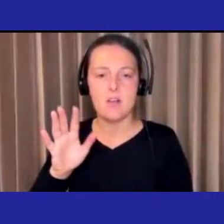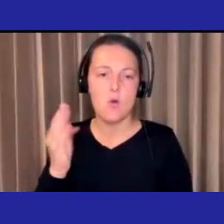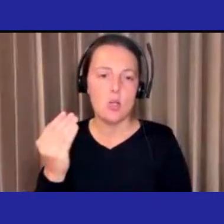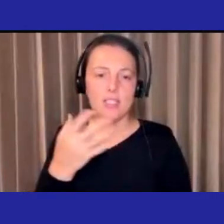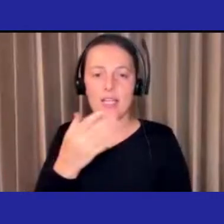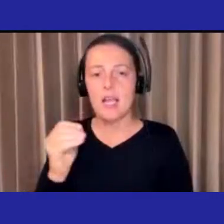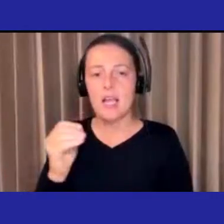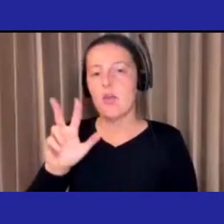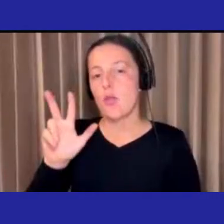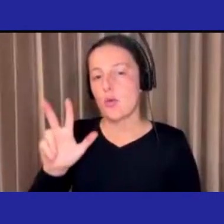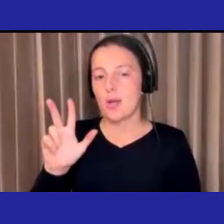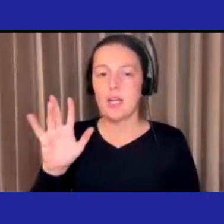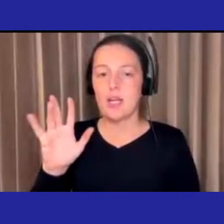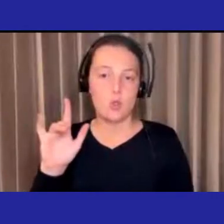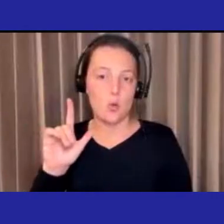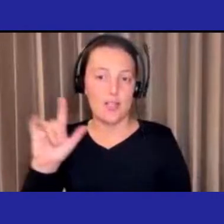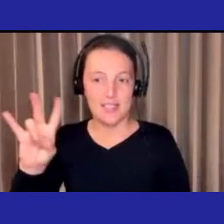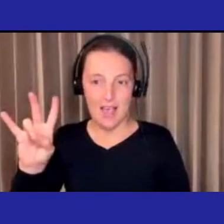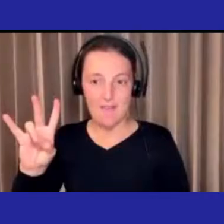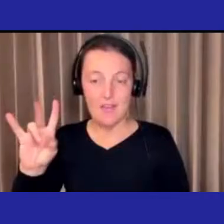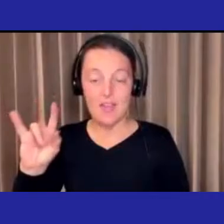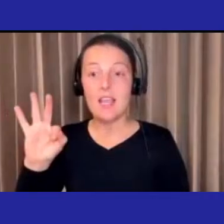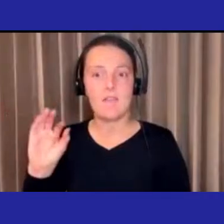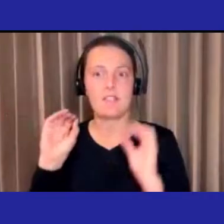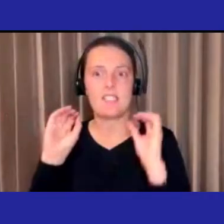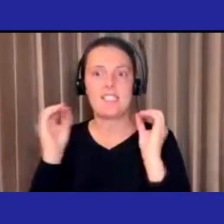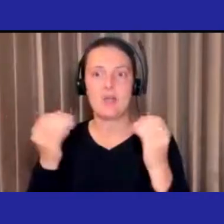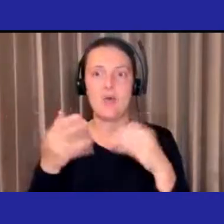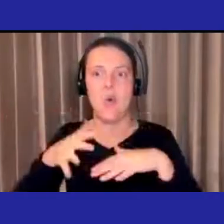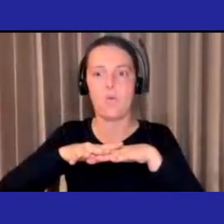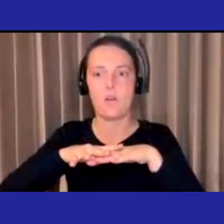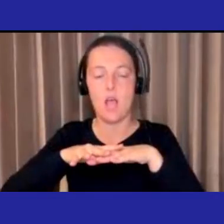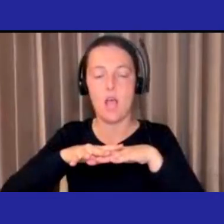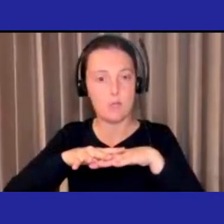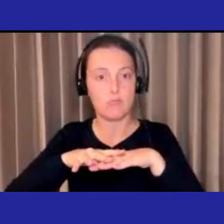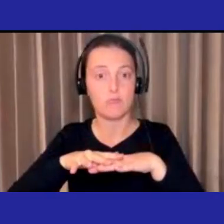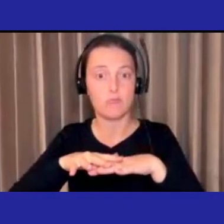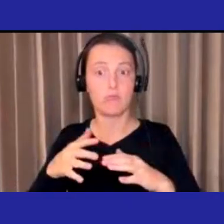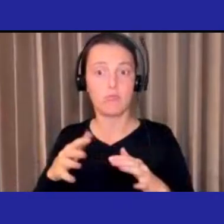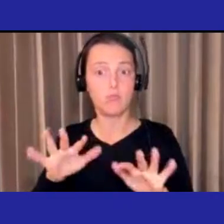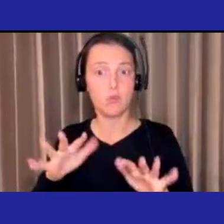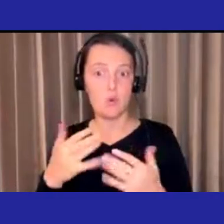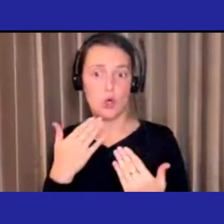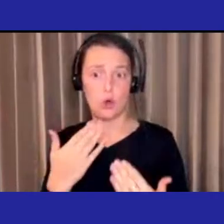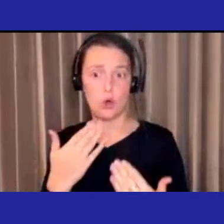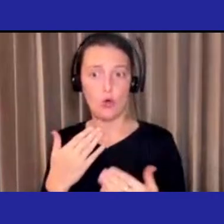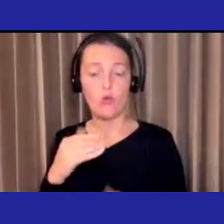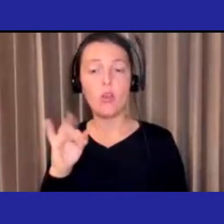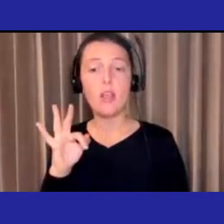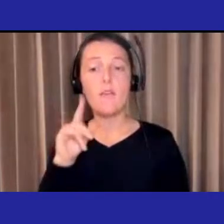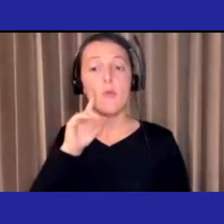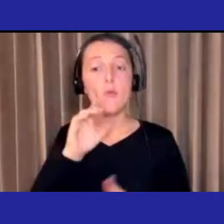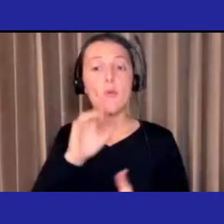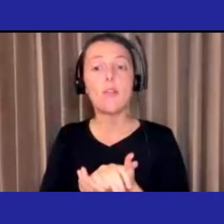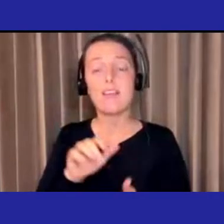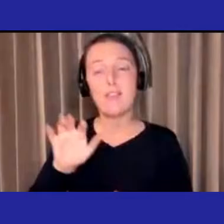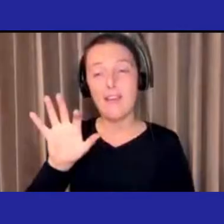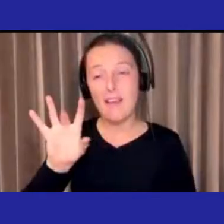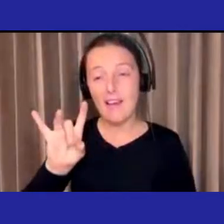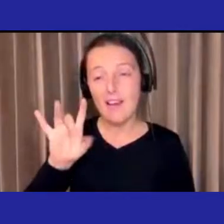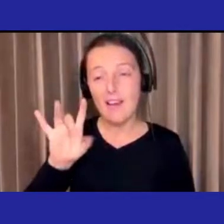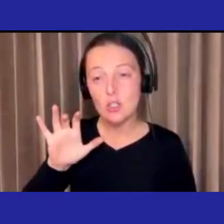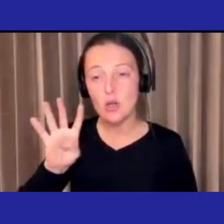zero overlap, that would be pretty good, right? If you believe that 840